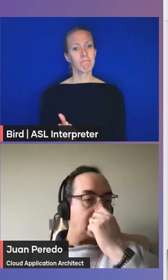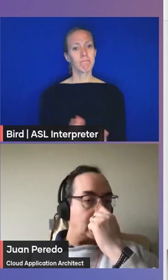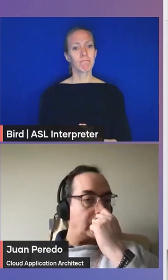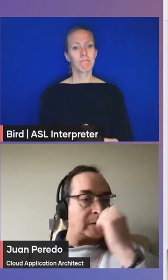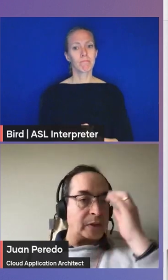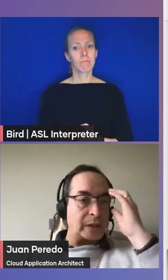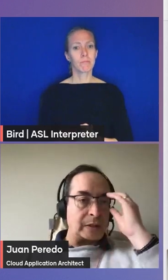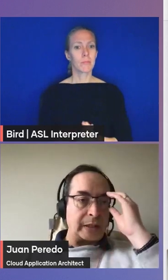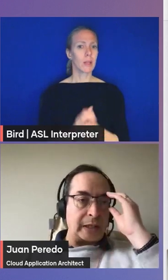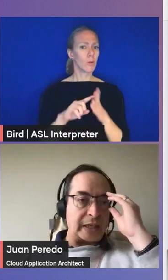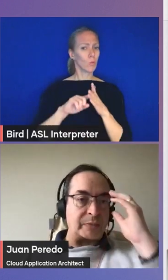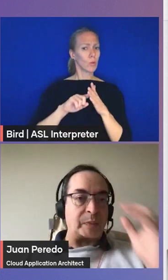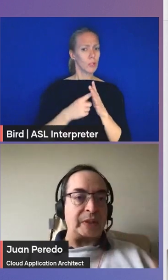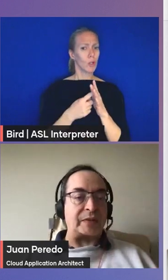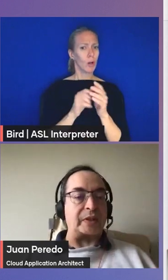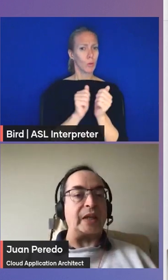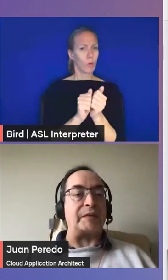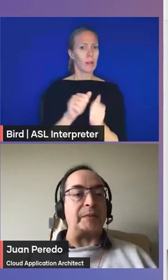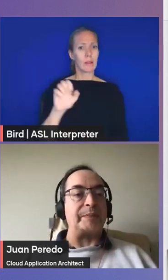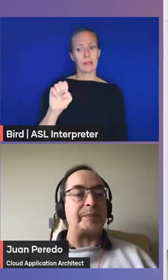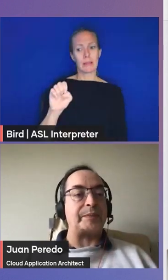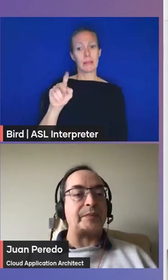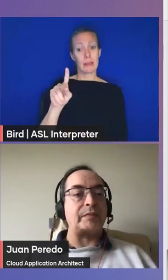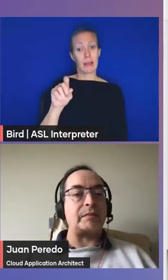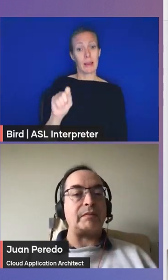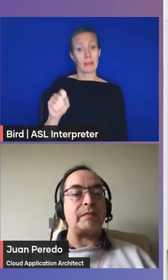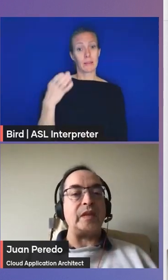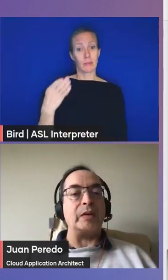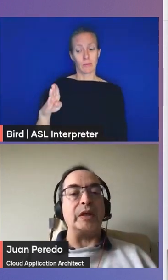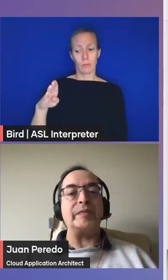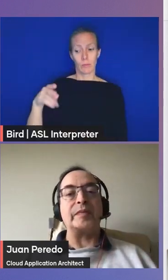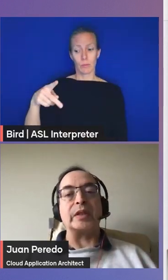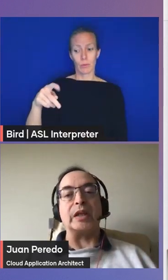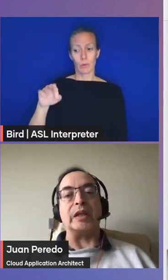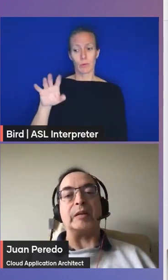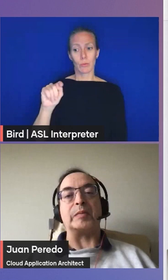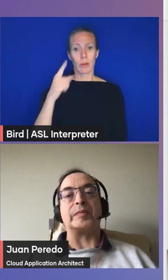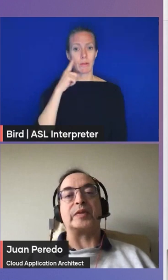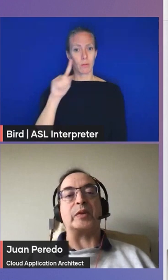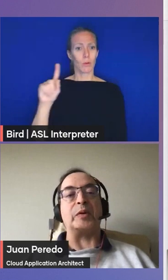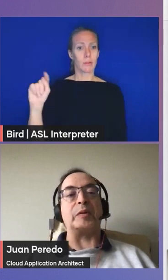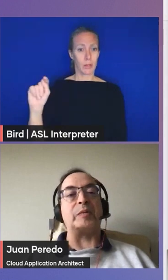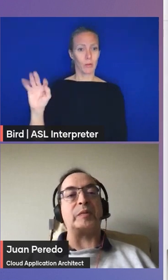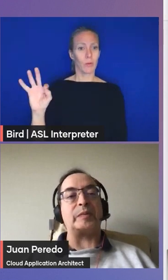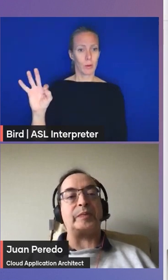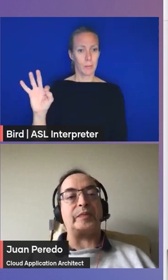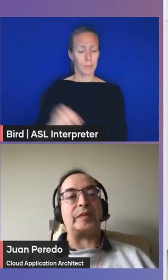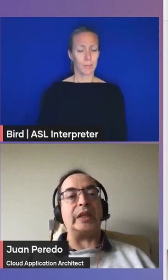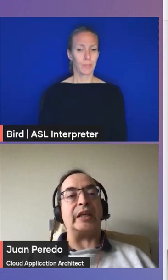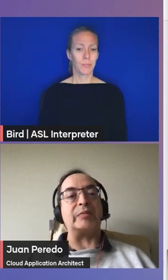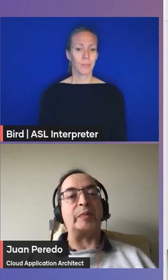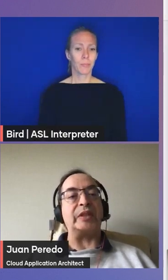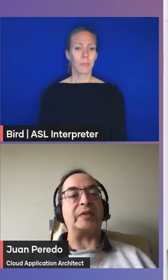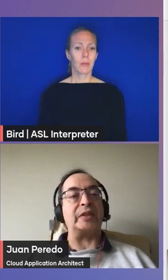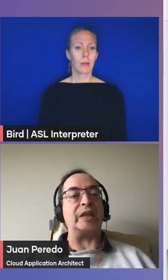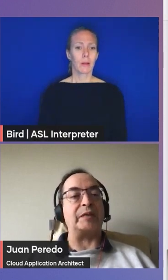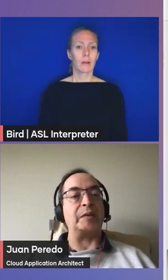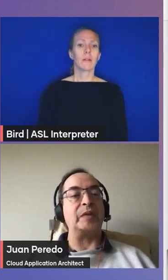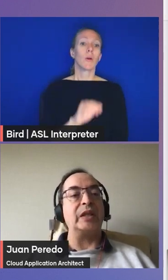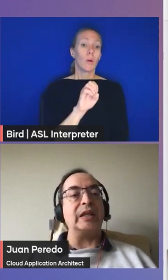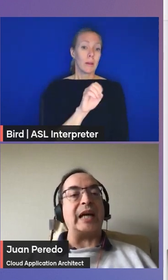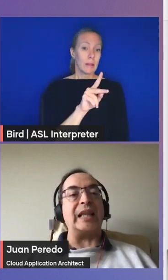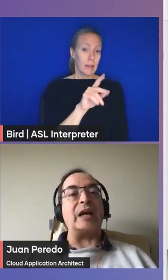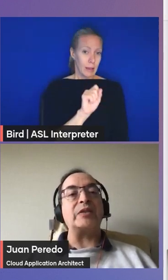So let's start with EKS Blueprints for Terraform. What? So EKS Blueprints for